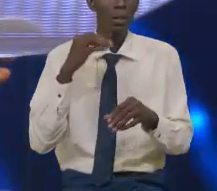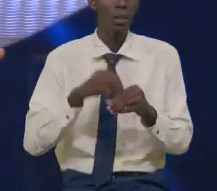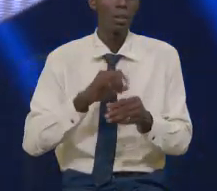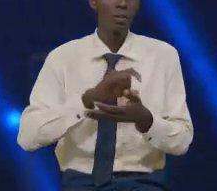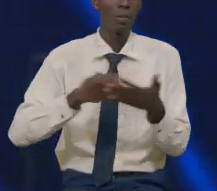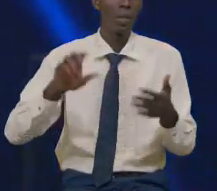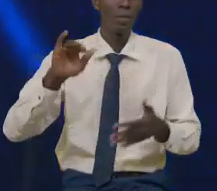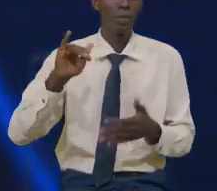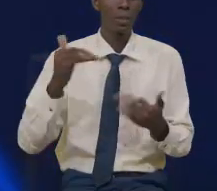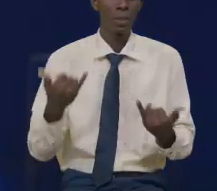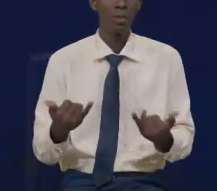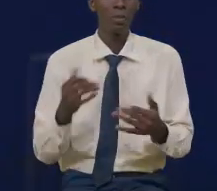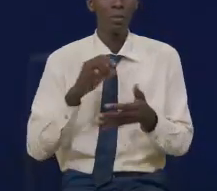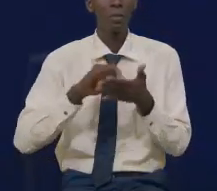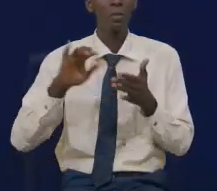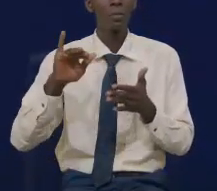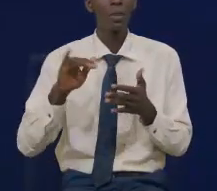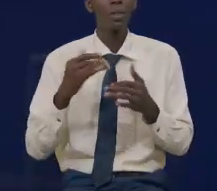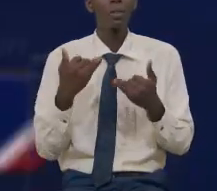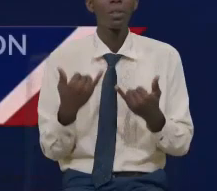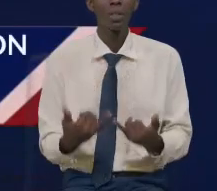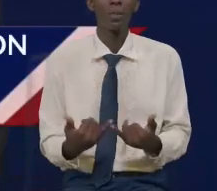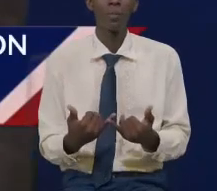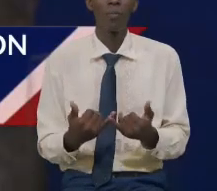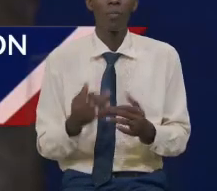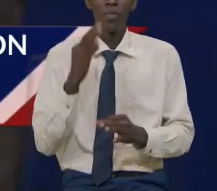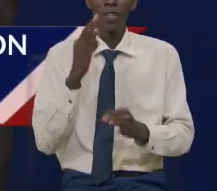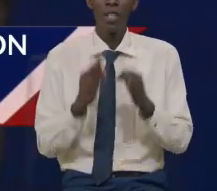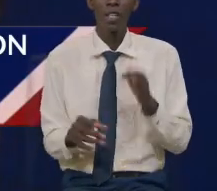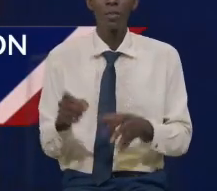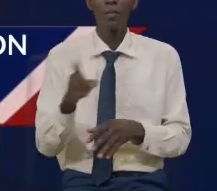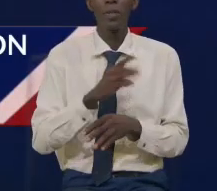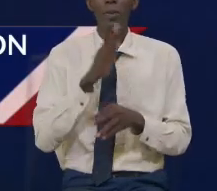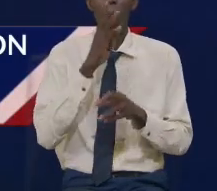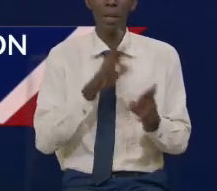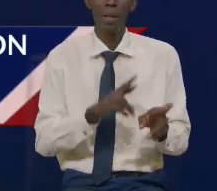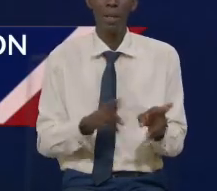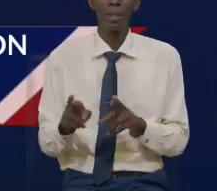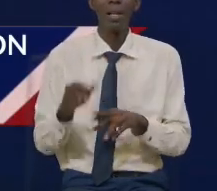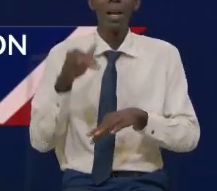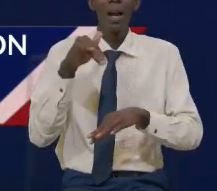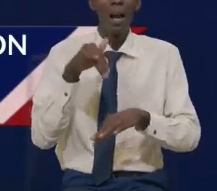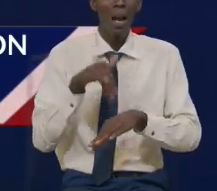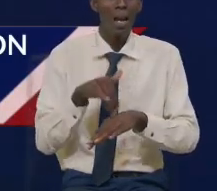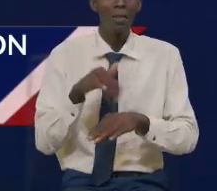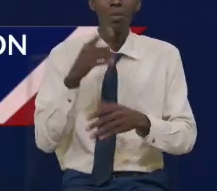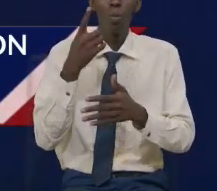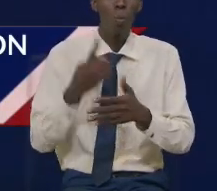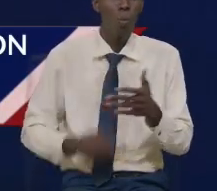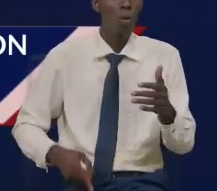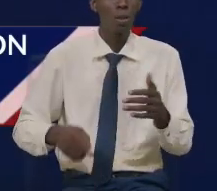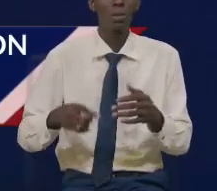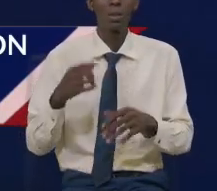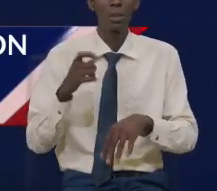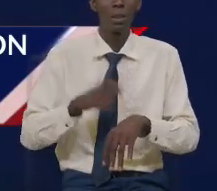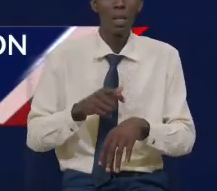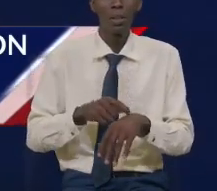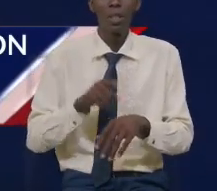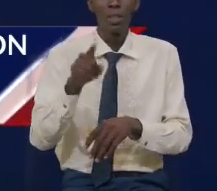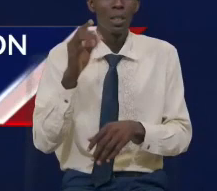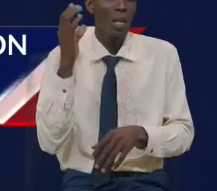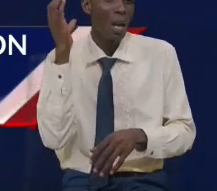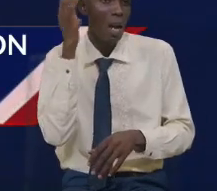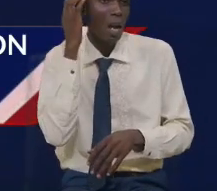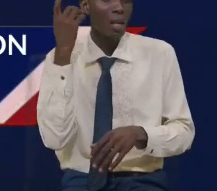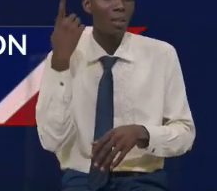verse 15 it says, now, if ye be ready at what time ye hear the